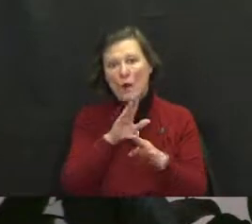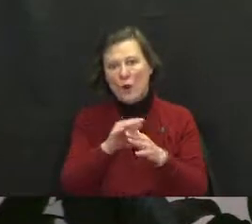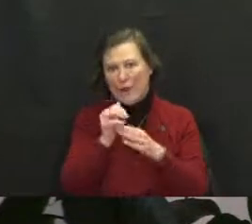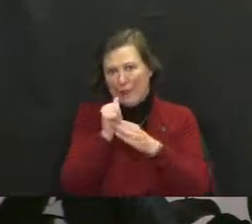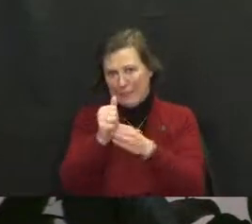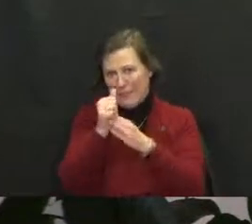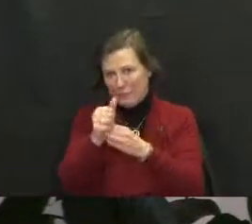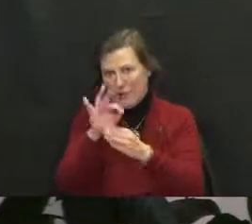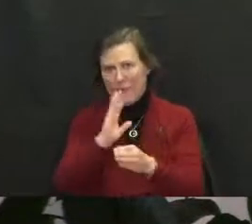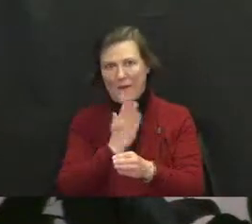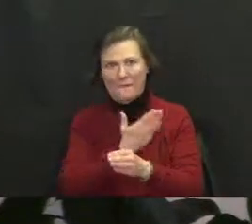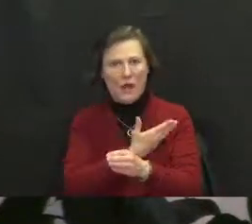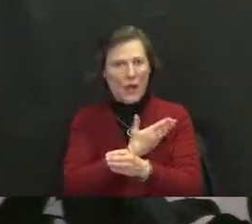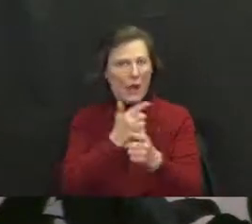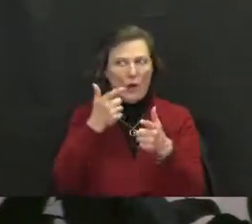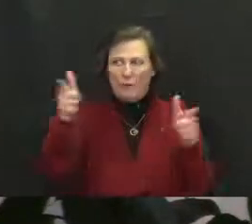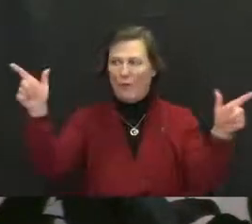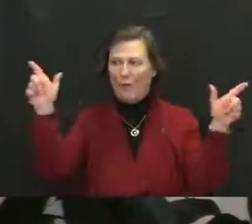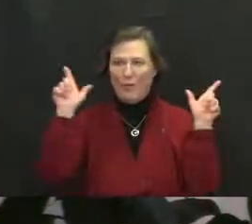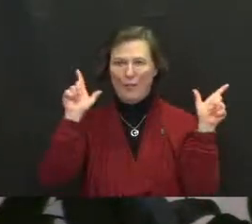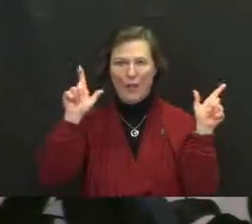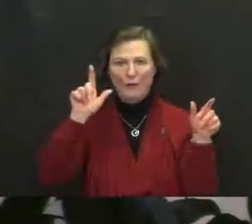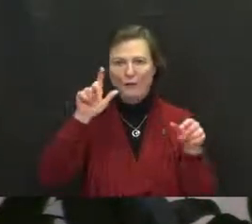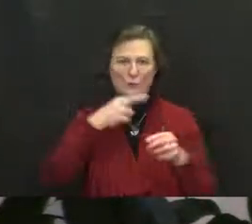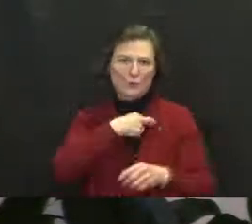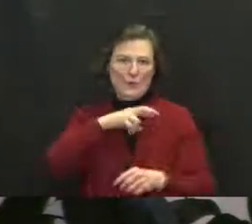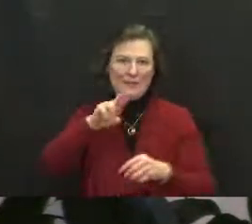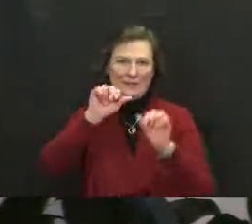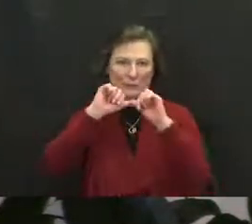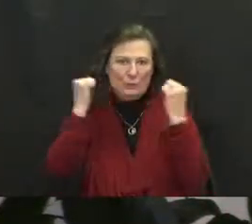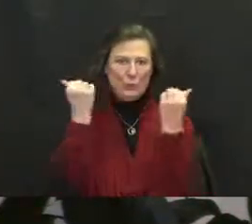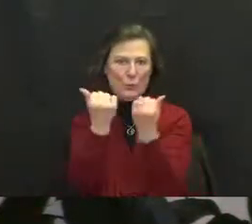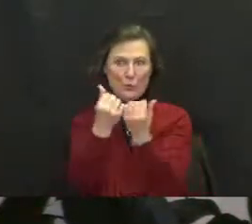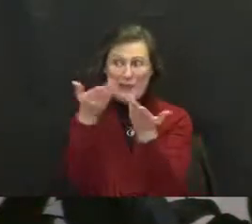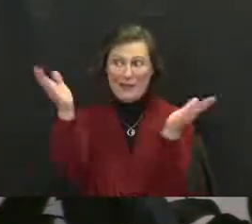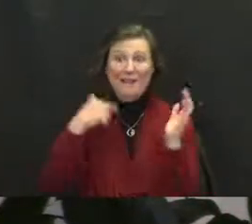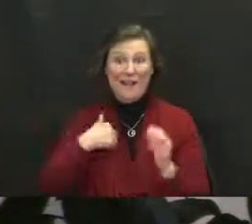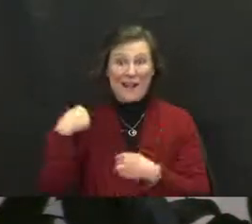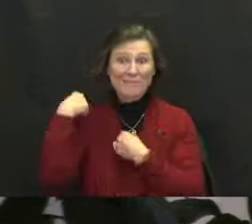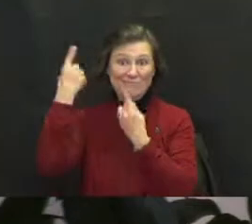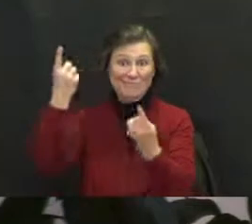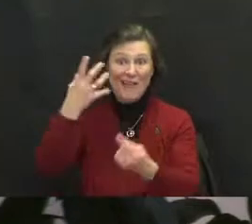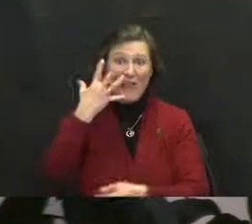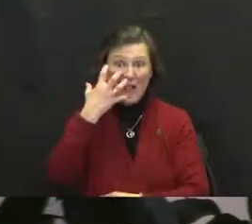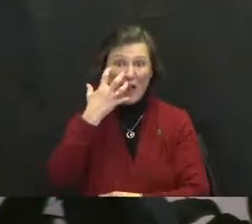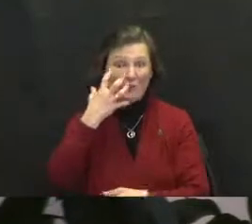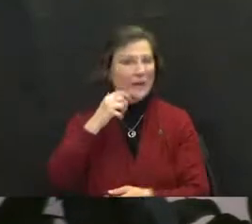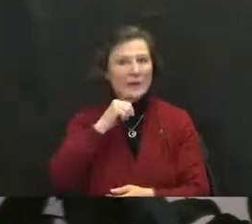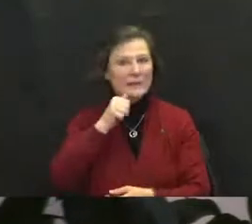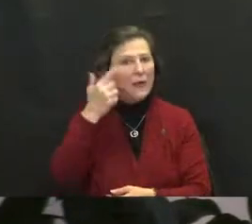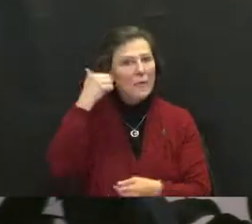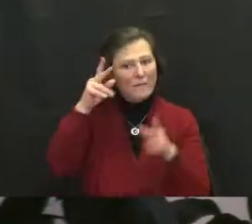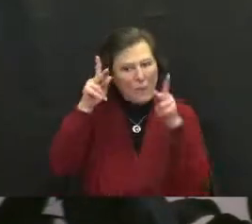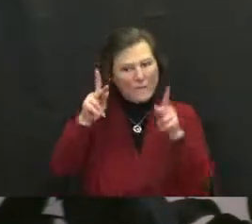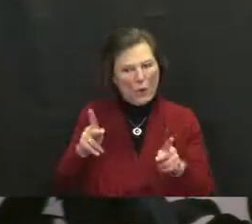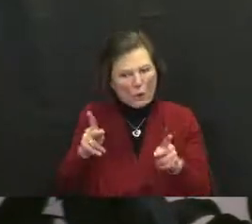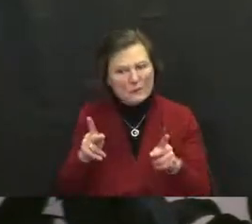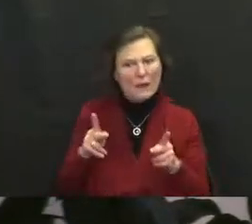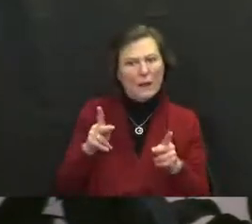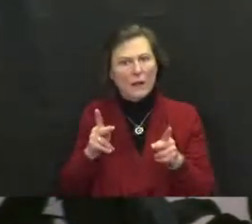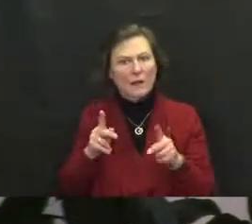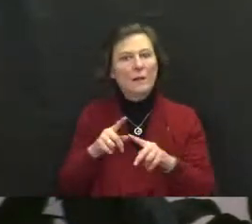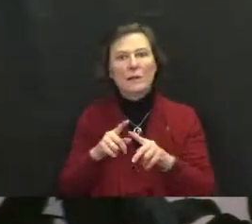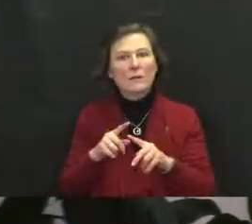larger religious and ministerial association. I've been angry. not because of any personal grievance, but because